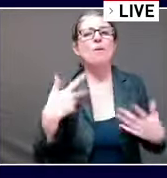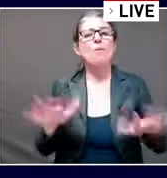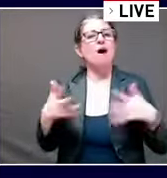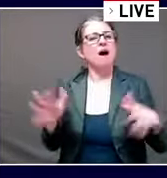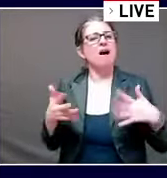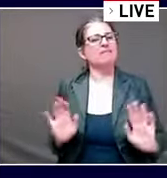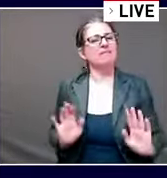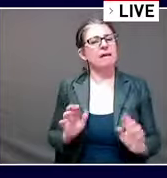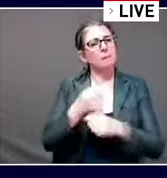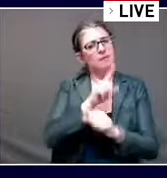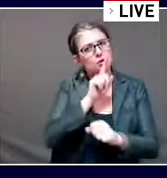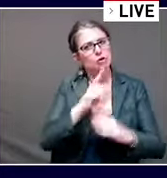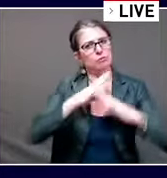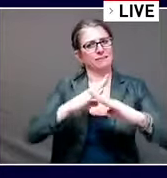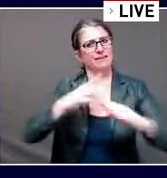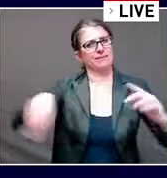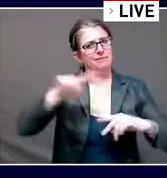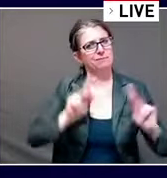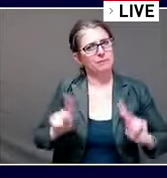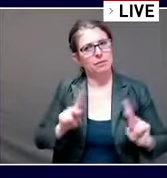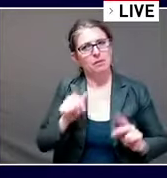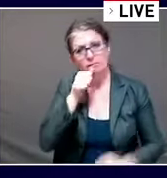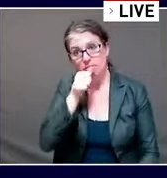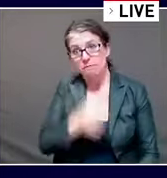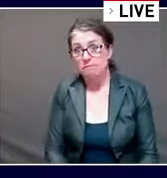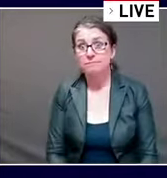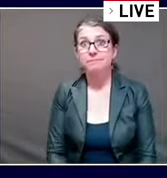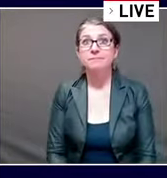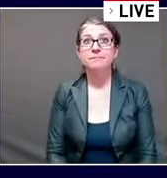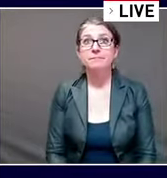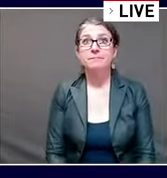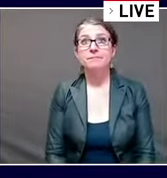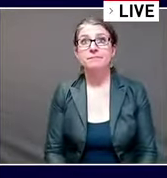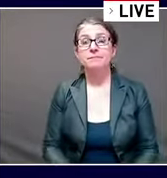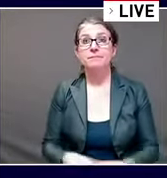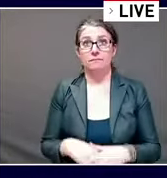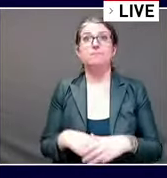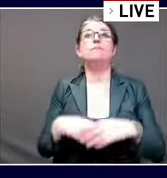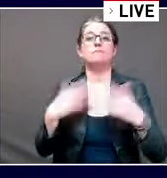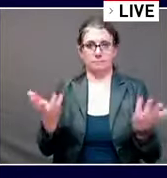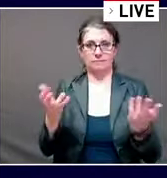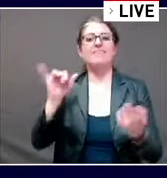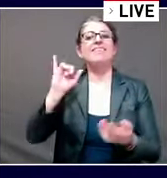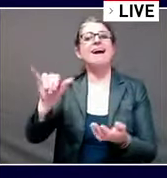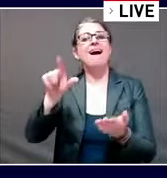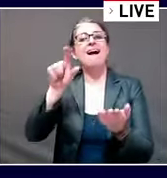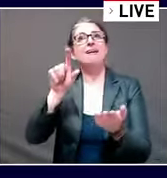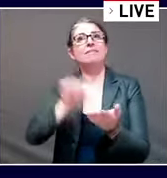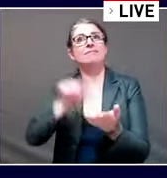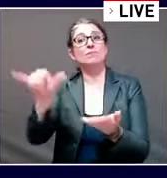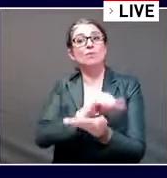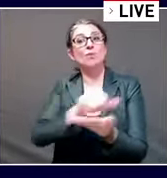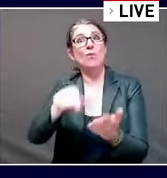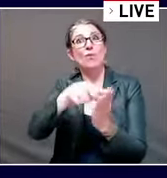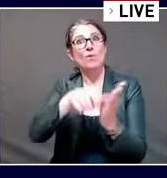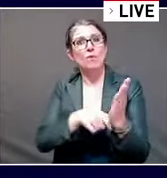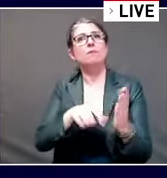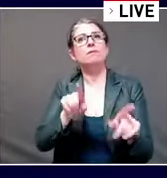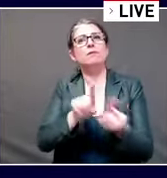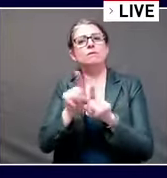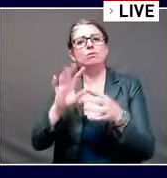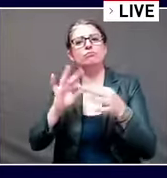polls about between a third and a half of Americans expressing some hesitancy about taking a COVID vaccine. And I'm just